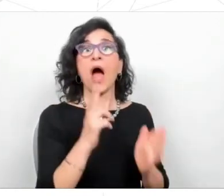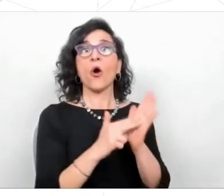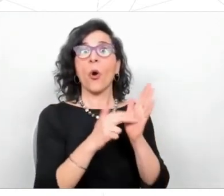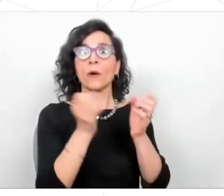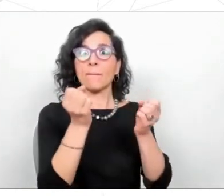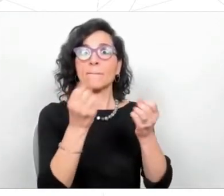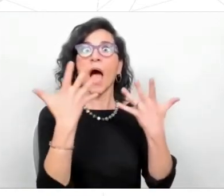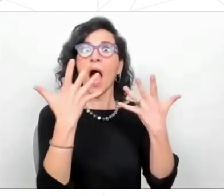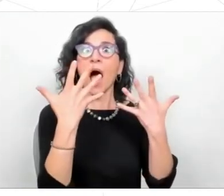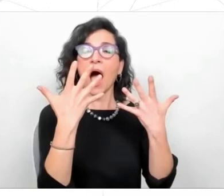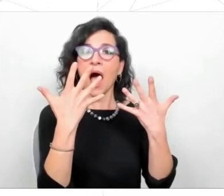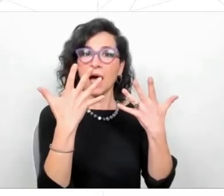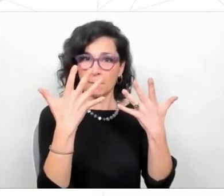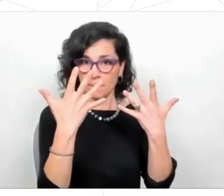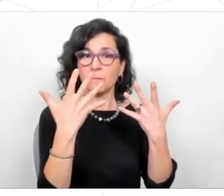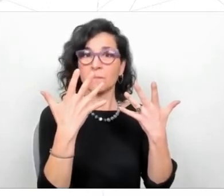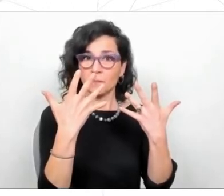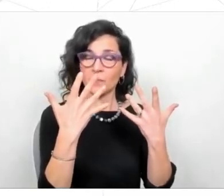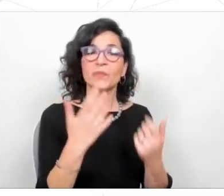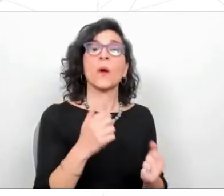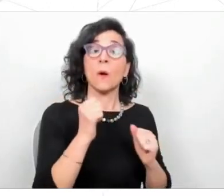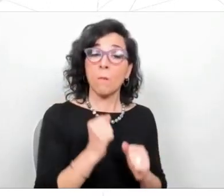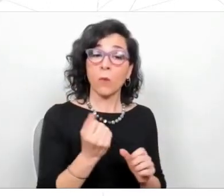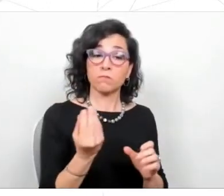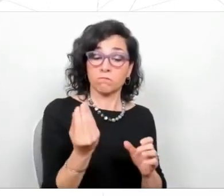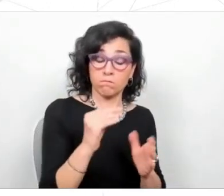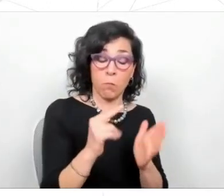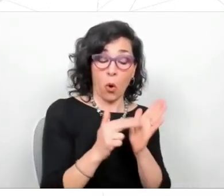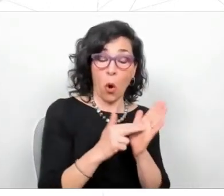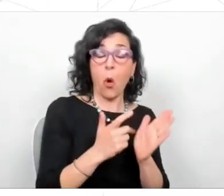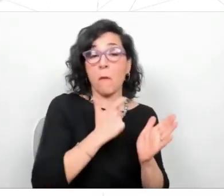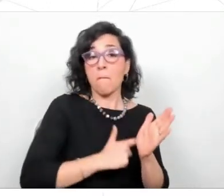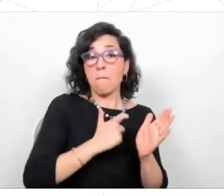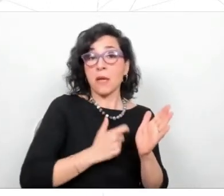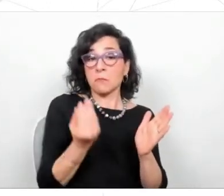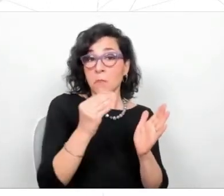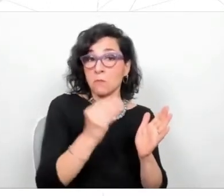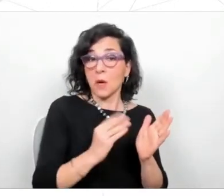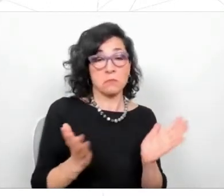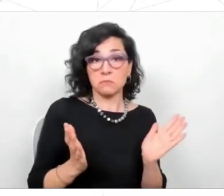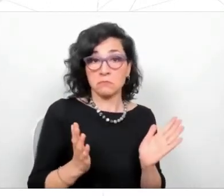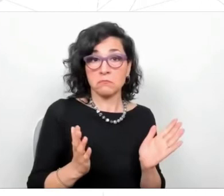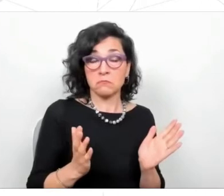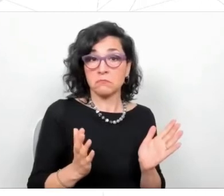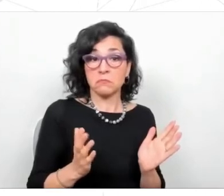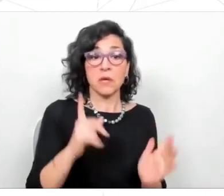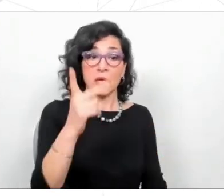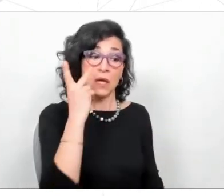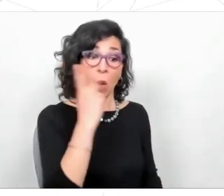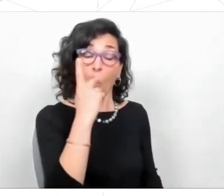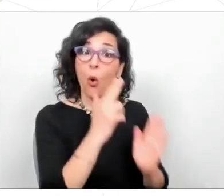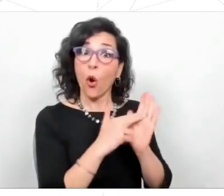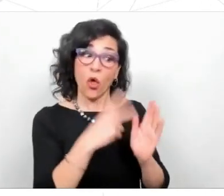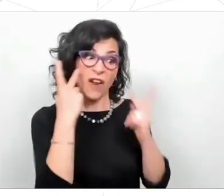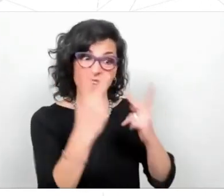even custom colors if you so choose. So if there's one that you really see well, you can pick that up. And then we actually, we've got